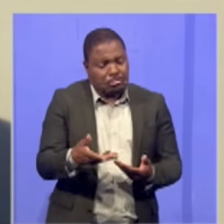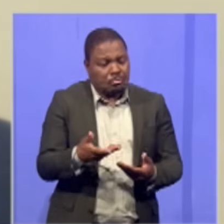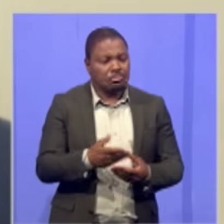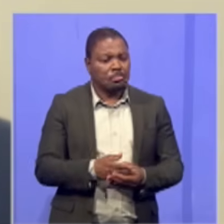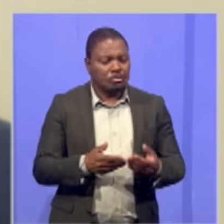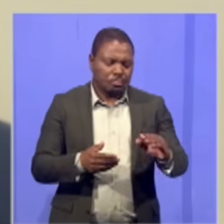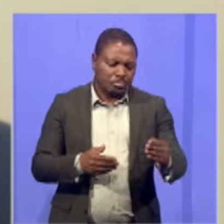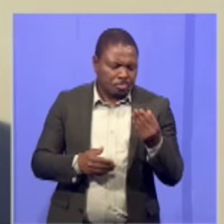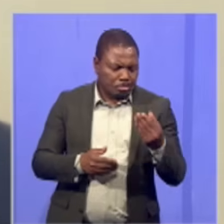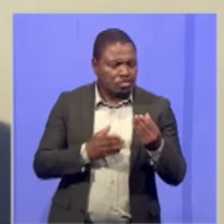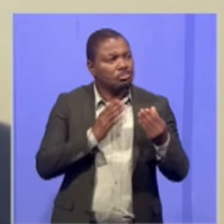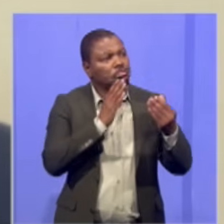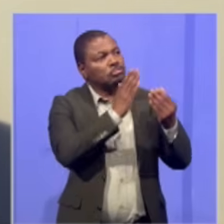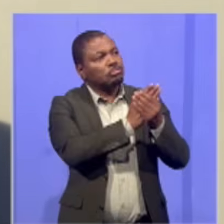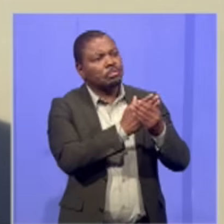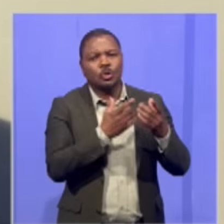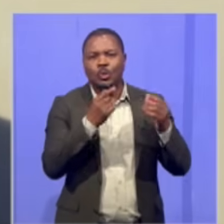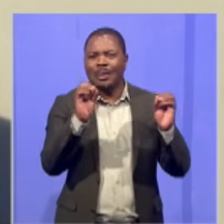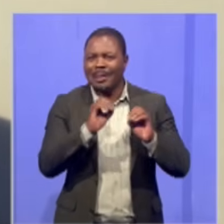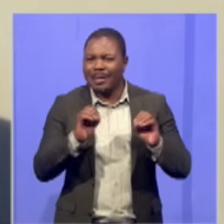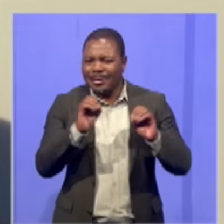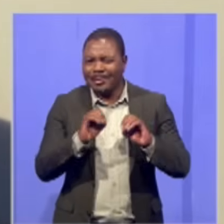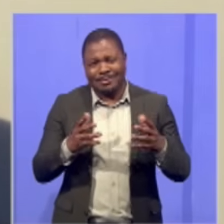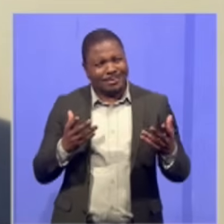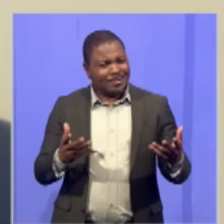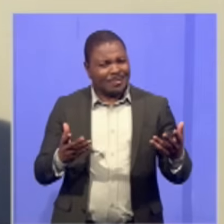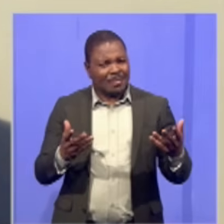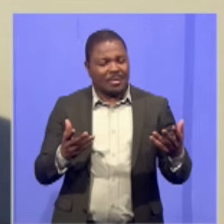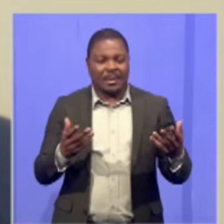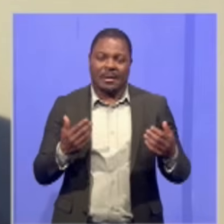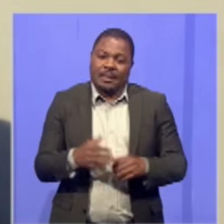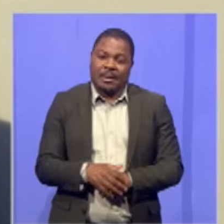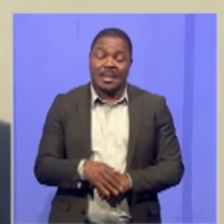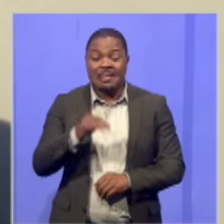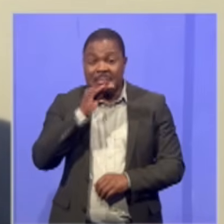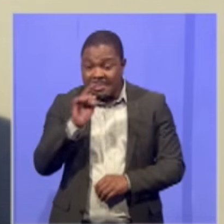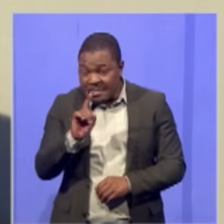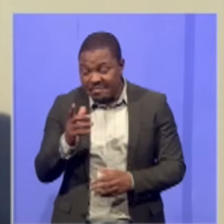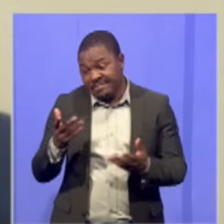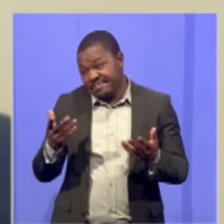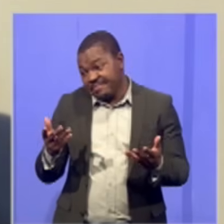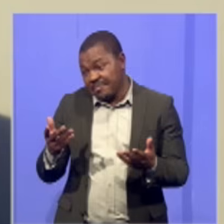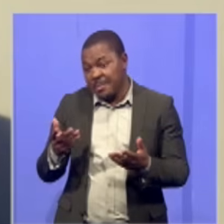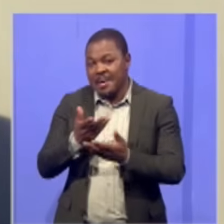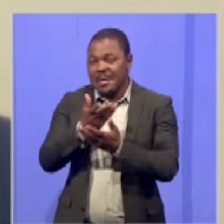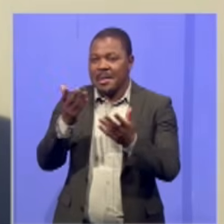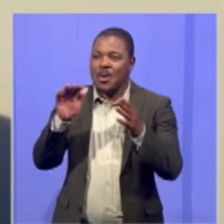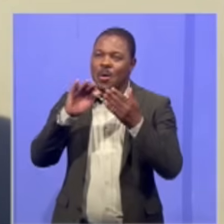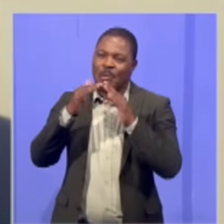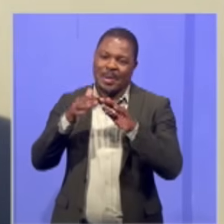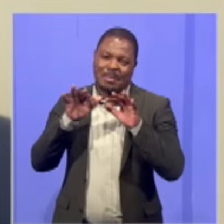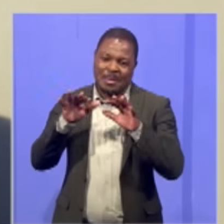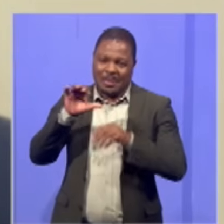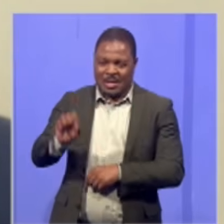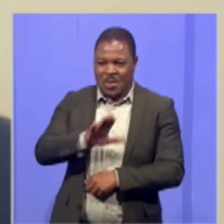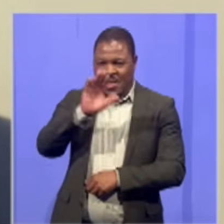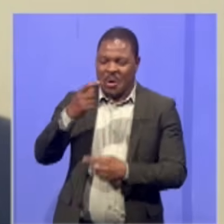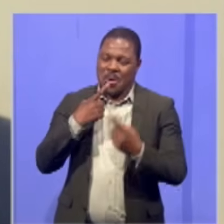ha ona nko kapa o tswa le mina kapa ha ona letho le etsahalang, ke mo e leng hore baahi ba tla